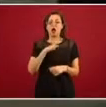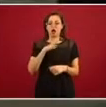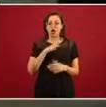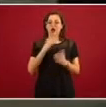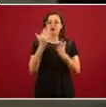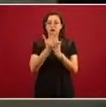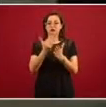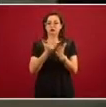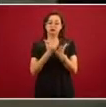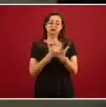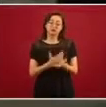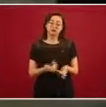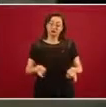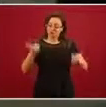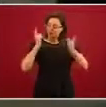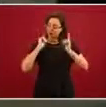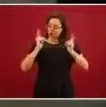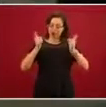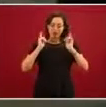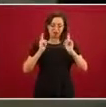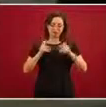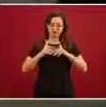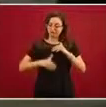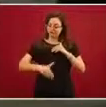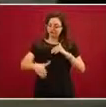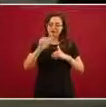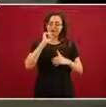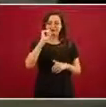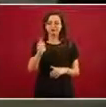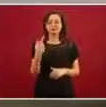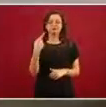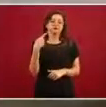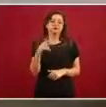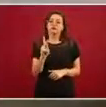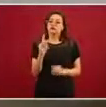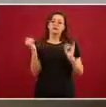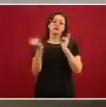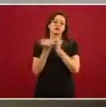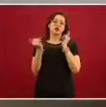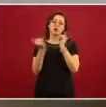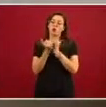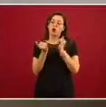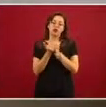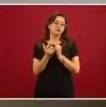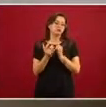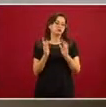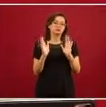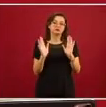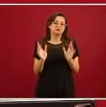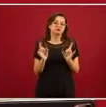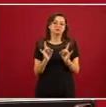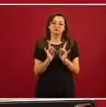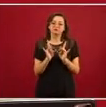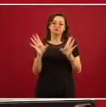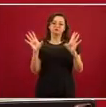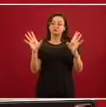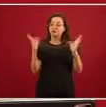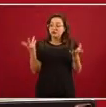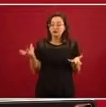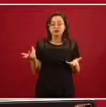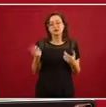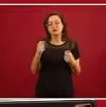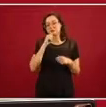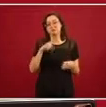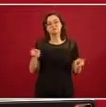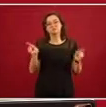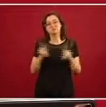So we have those guidelines, those general guidelines. Medical personnel know where to find them and how to react. But of